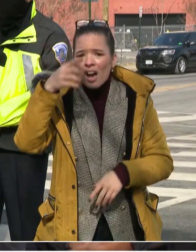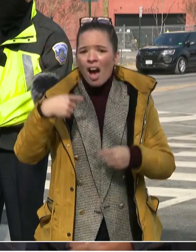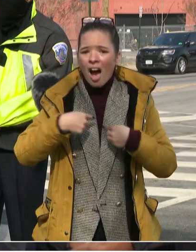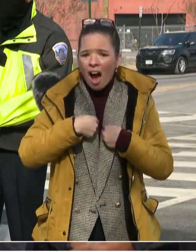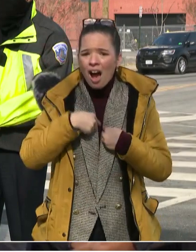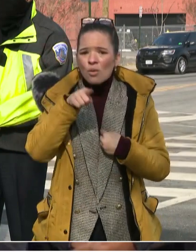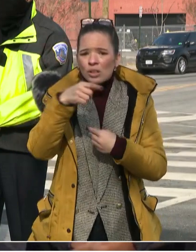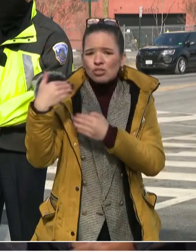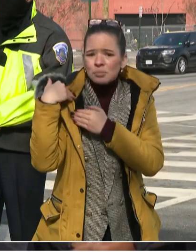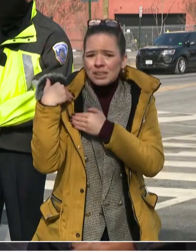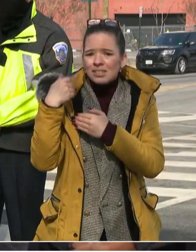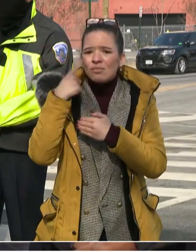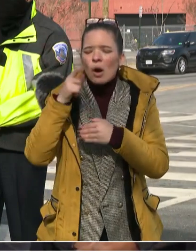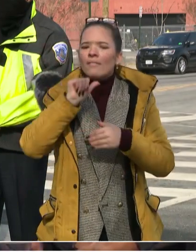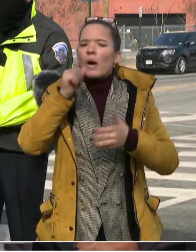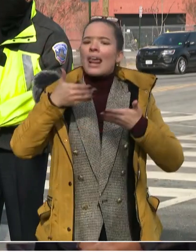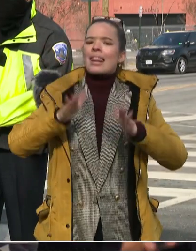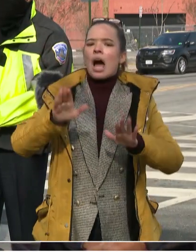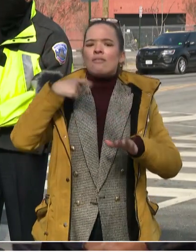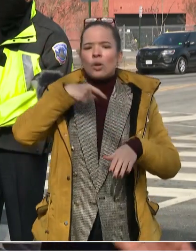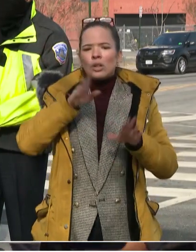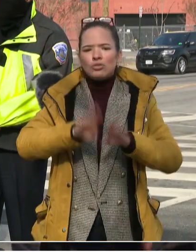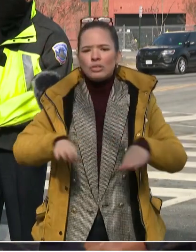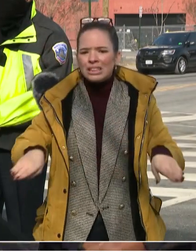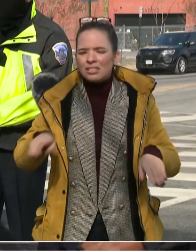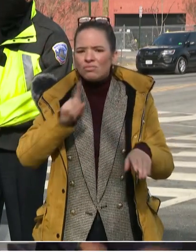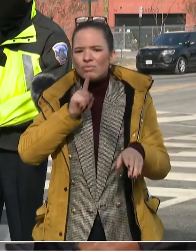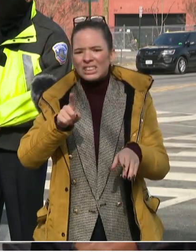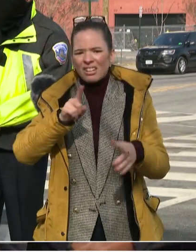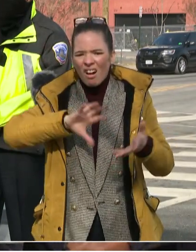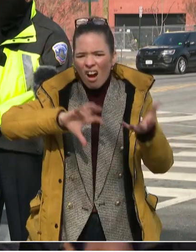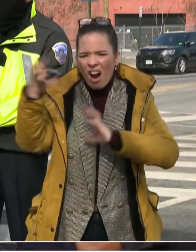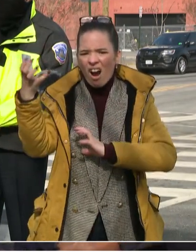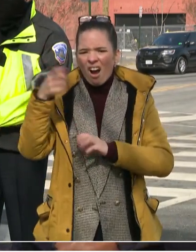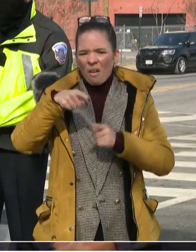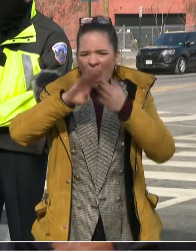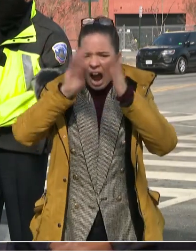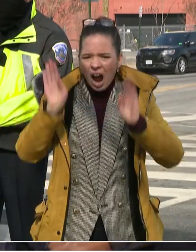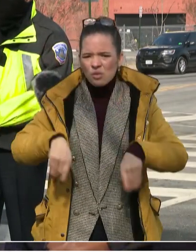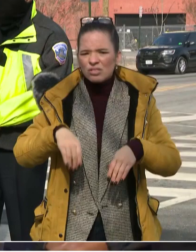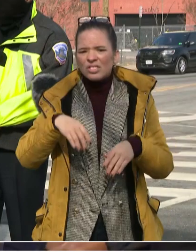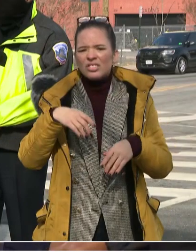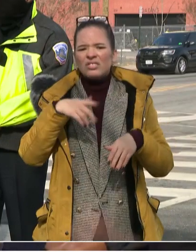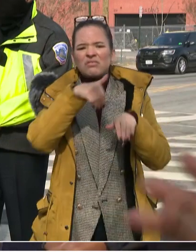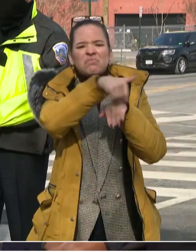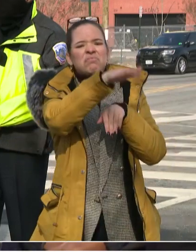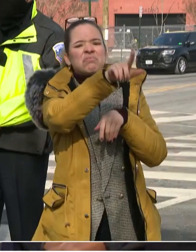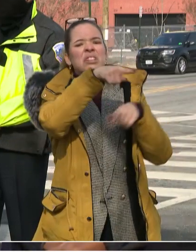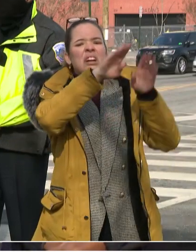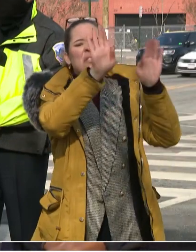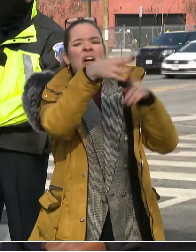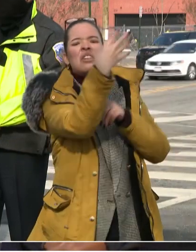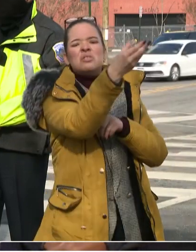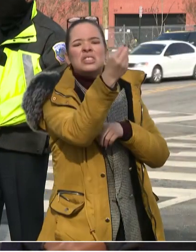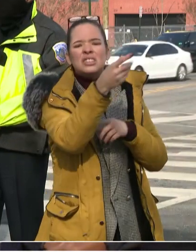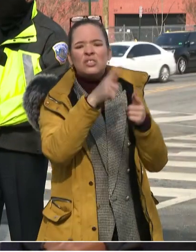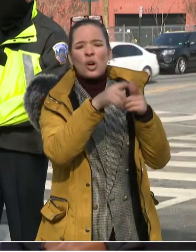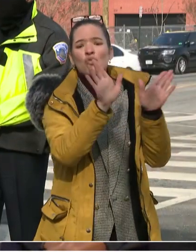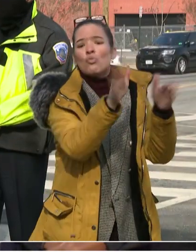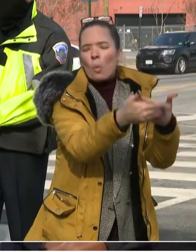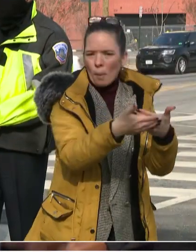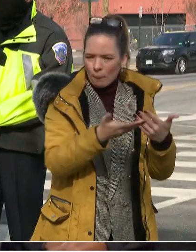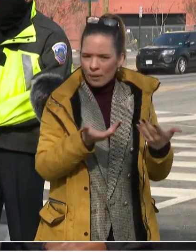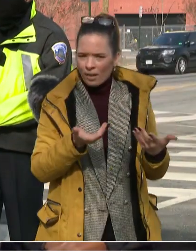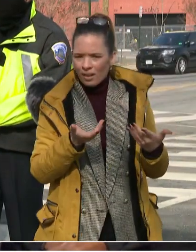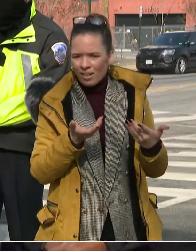do not allow my children to cut up in the house and do things and then not send them outside. They may go to their room. They may have to sit down